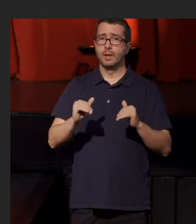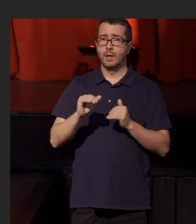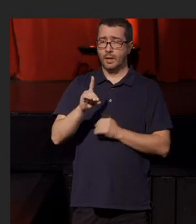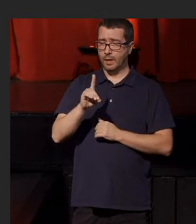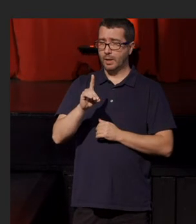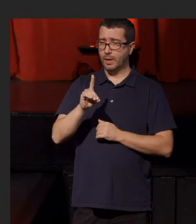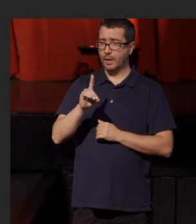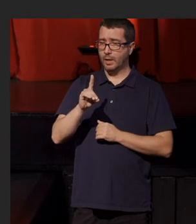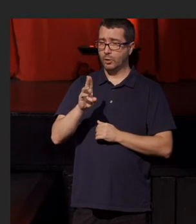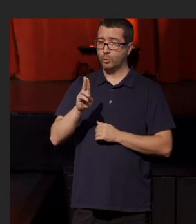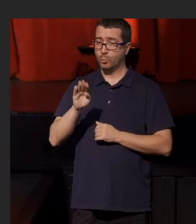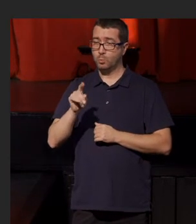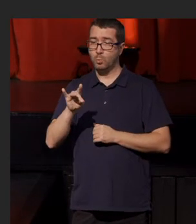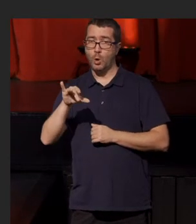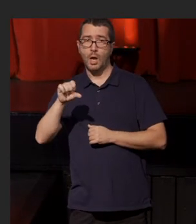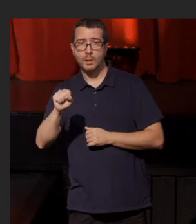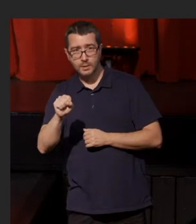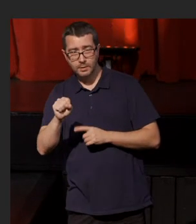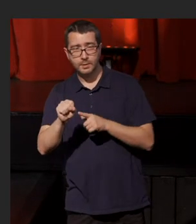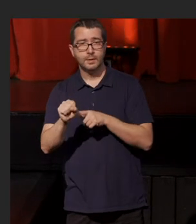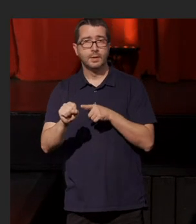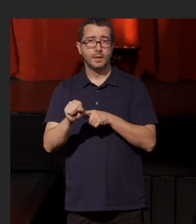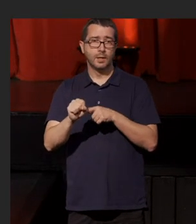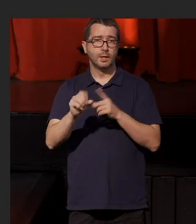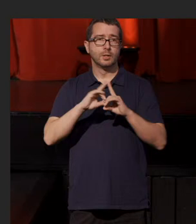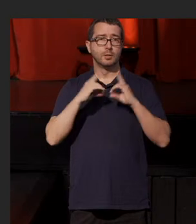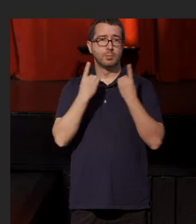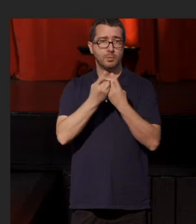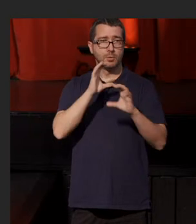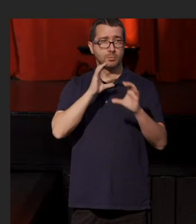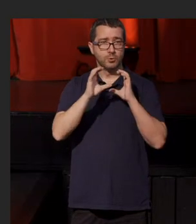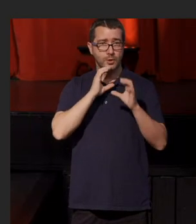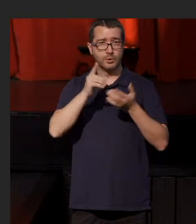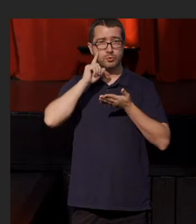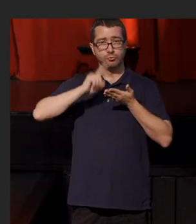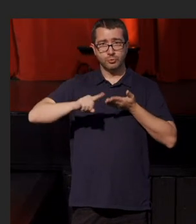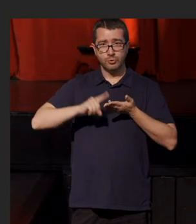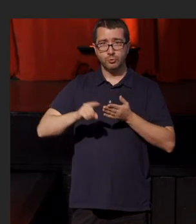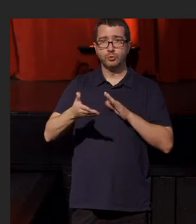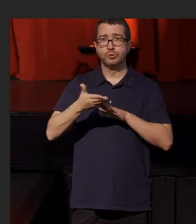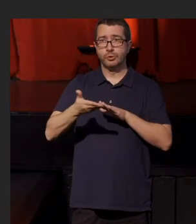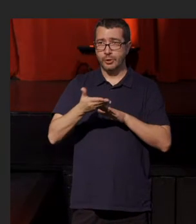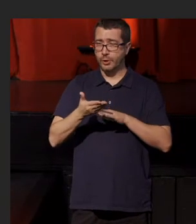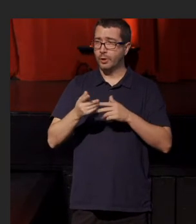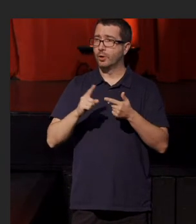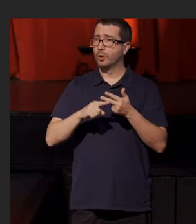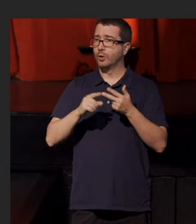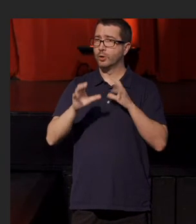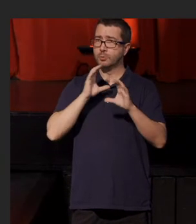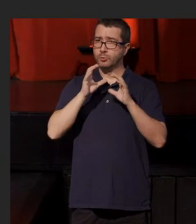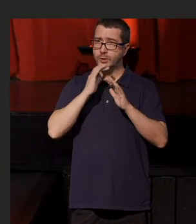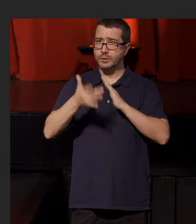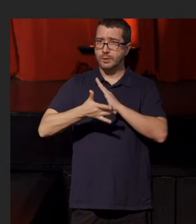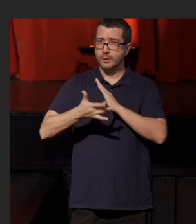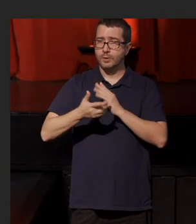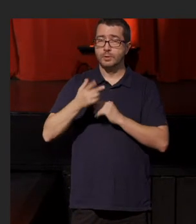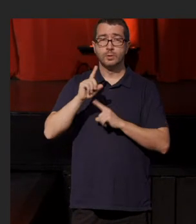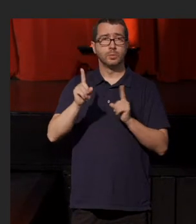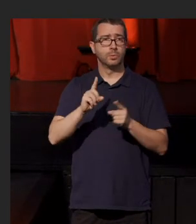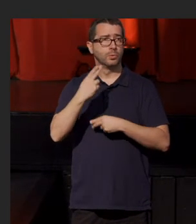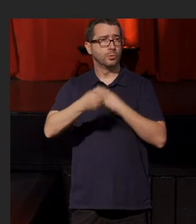associate professor in the Department of Communication and University Research Chair of Politics, Communication Technology at the University of